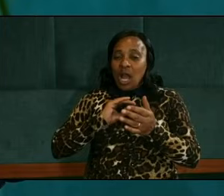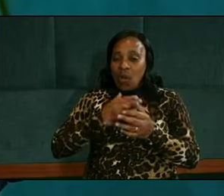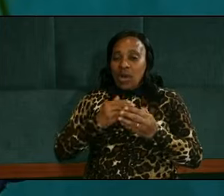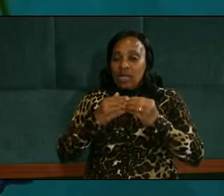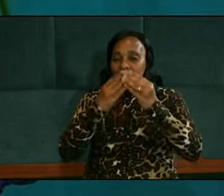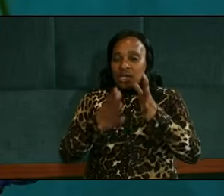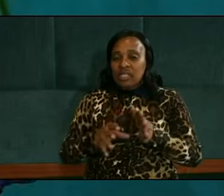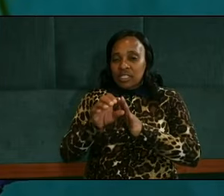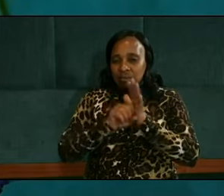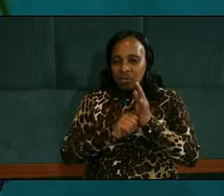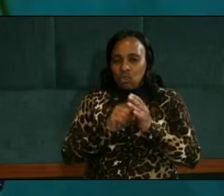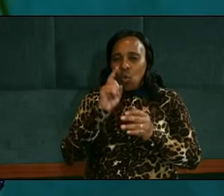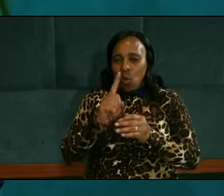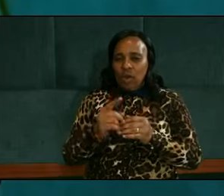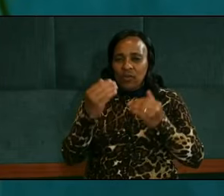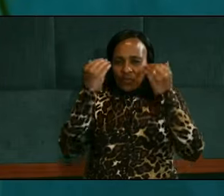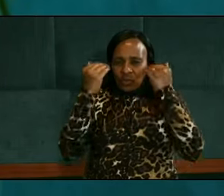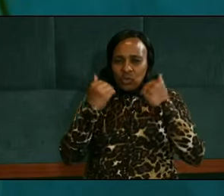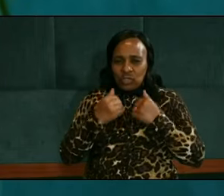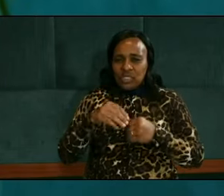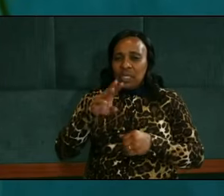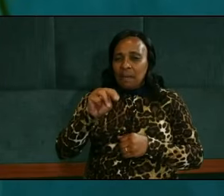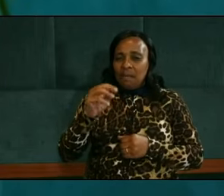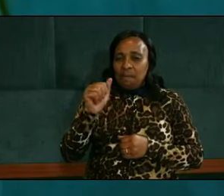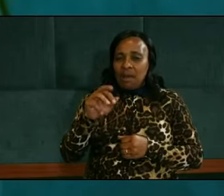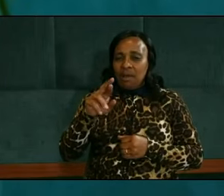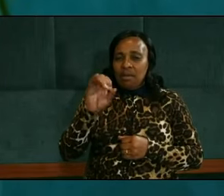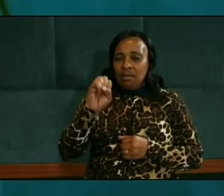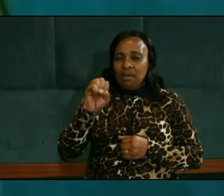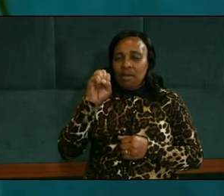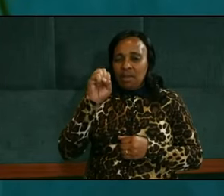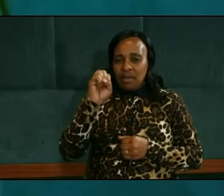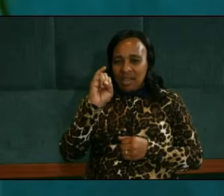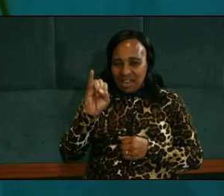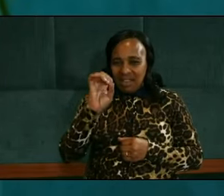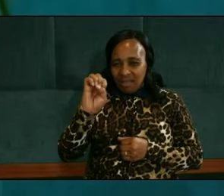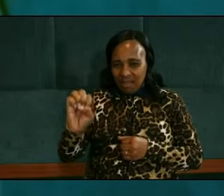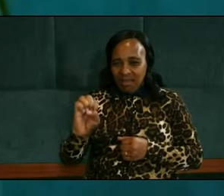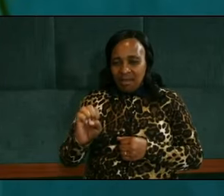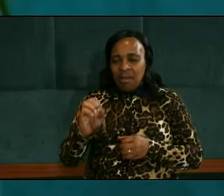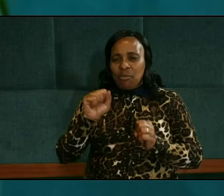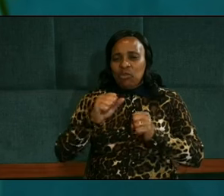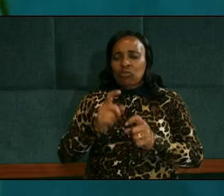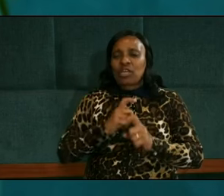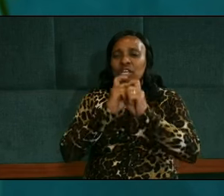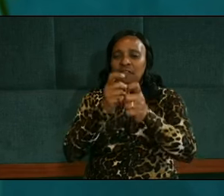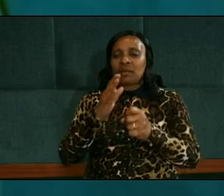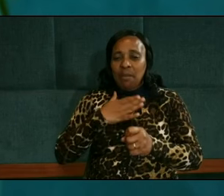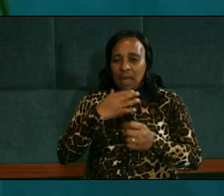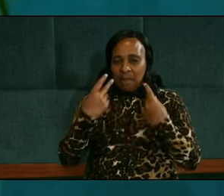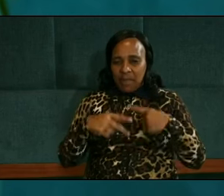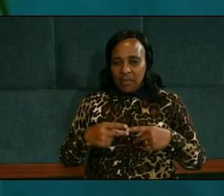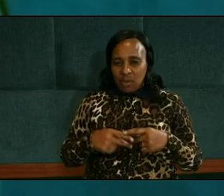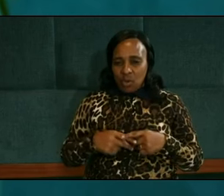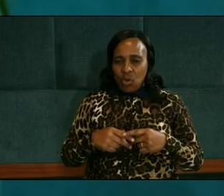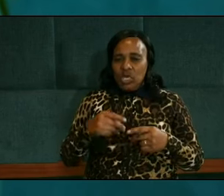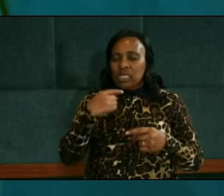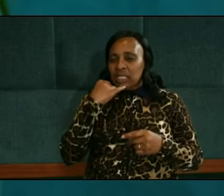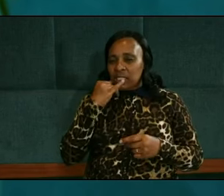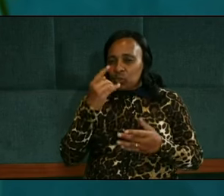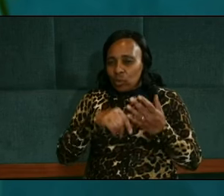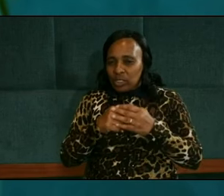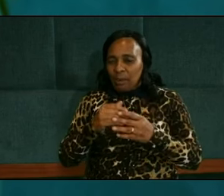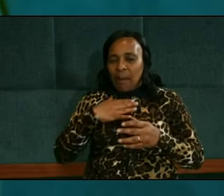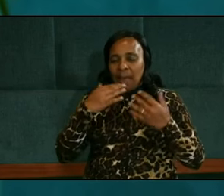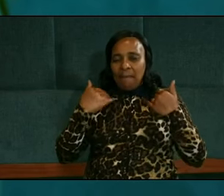of the quotes I love is by Murray McShane. He says, the greatest gift I can give to my people is my personal